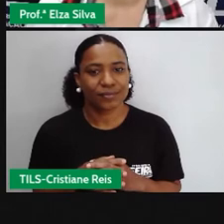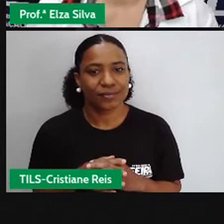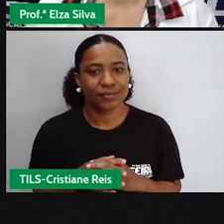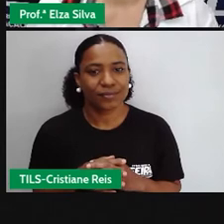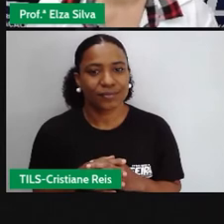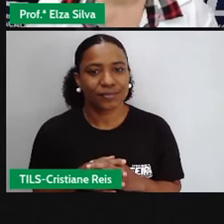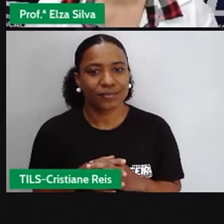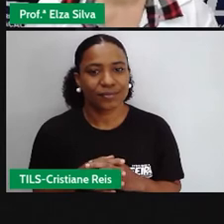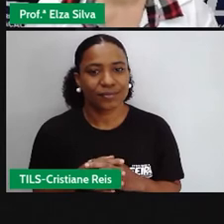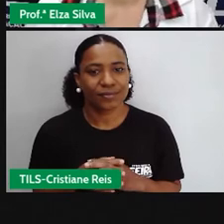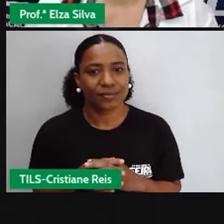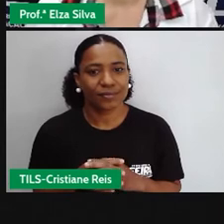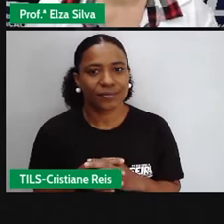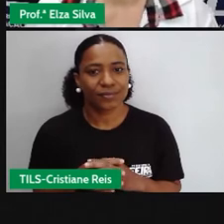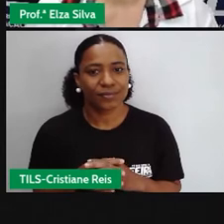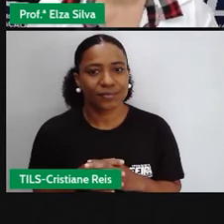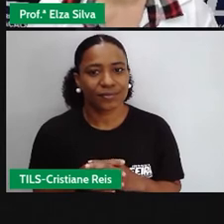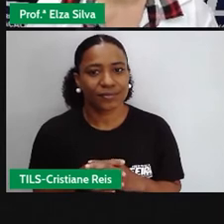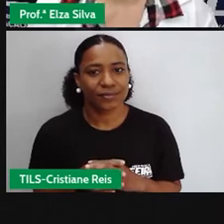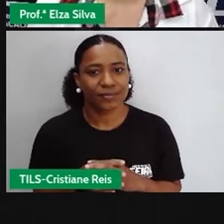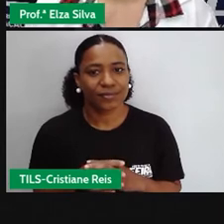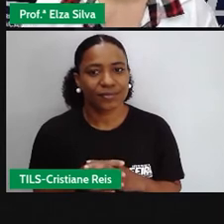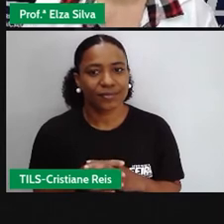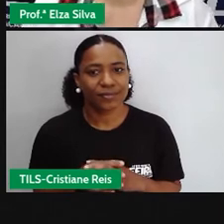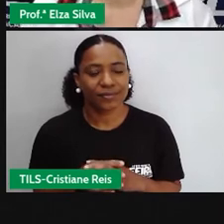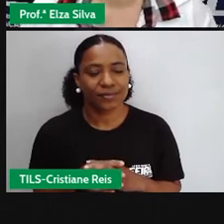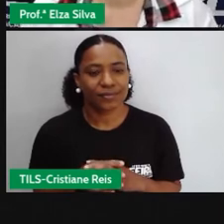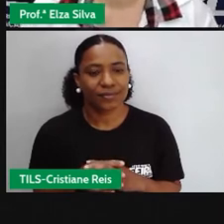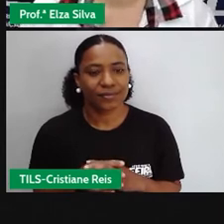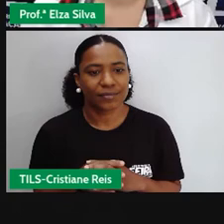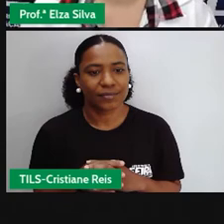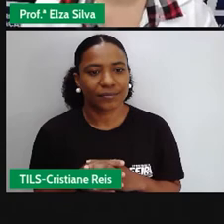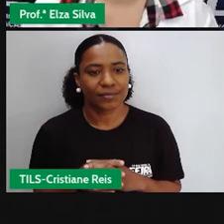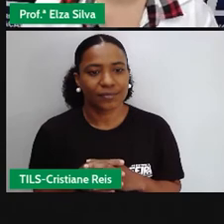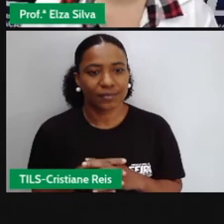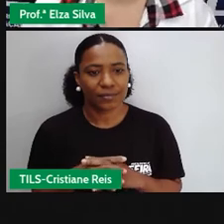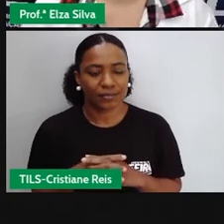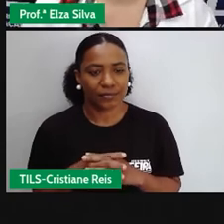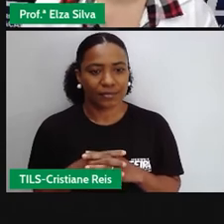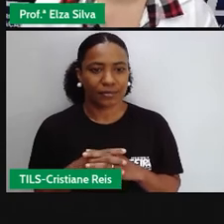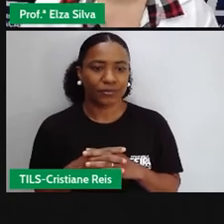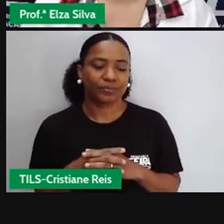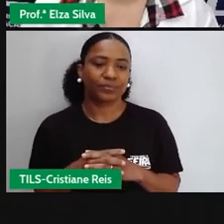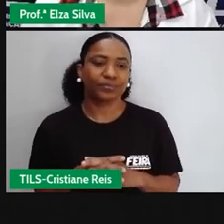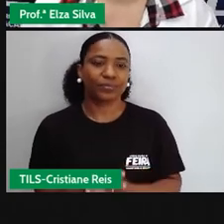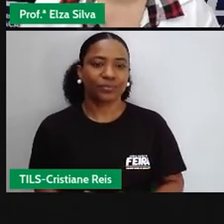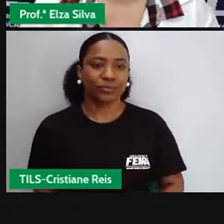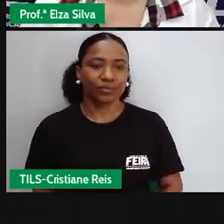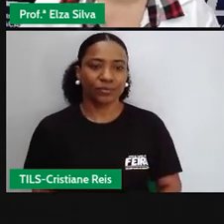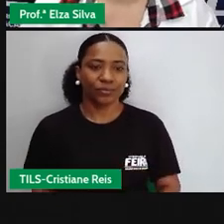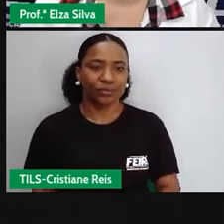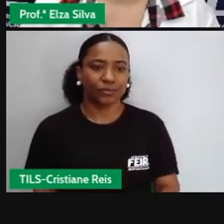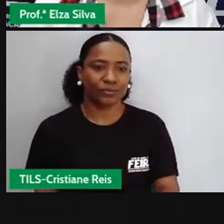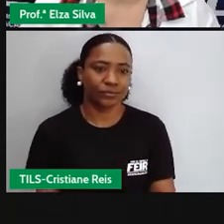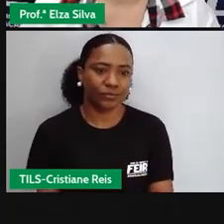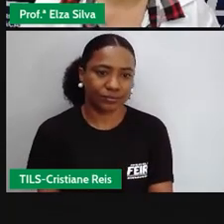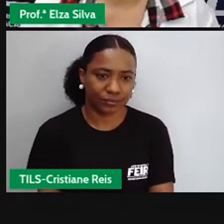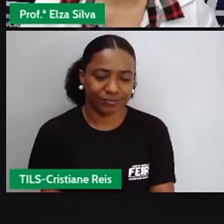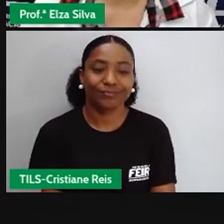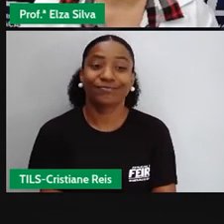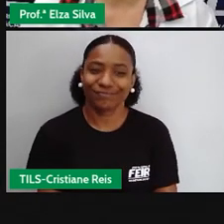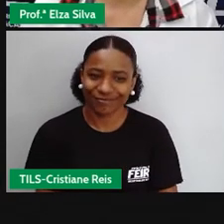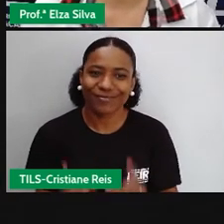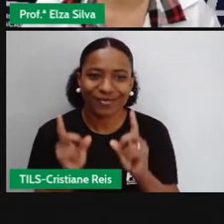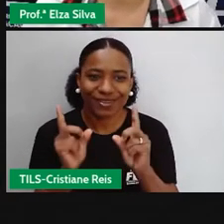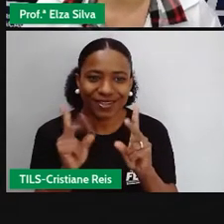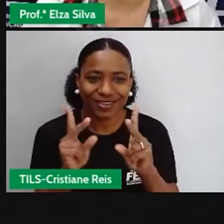So, they have hired you to organize the party for them on a budget of $200. Ok,